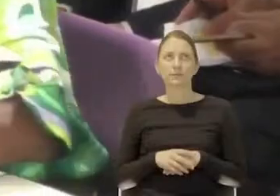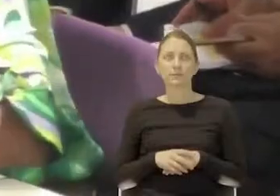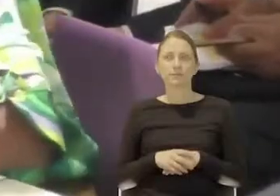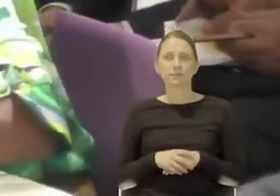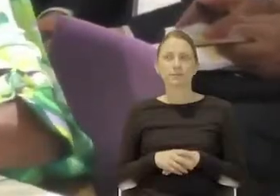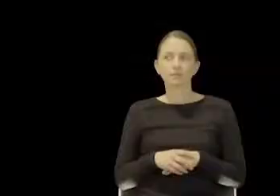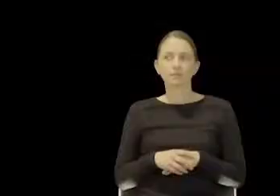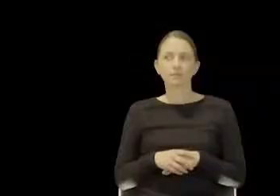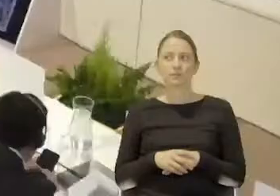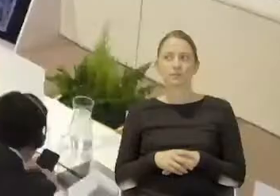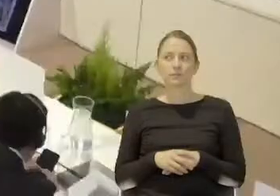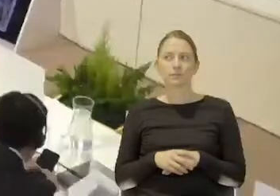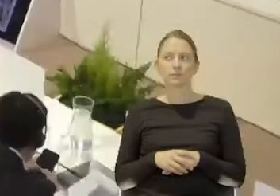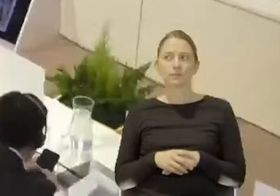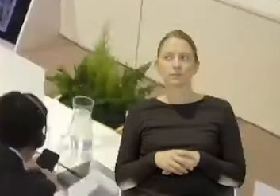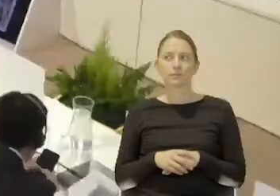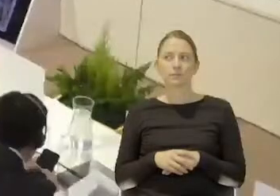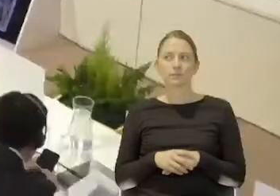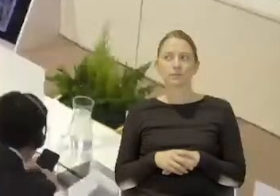Welcome.